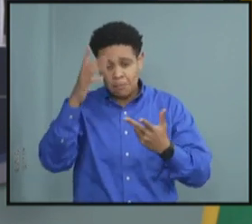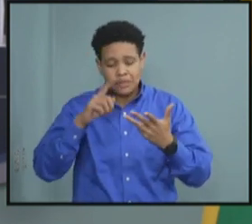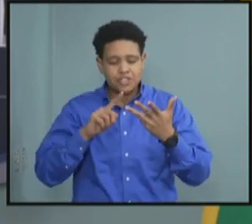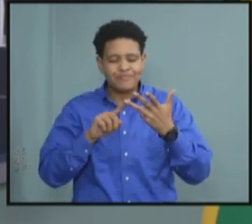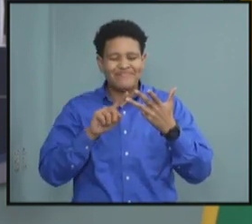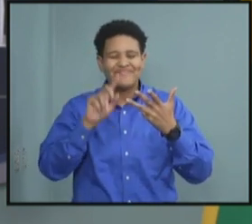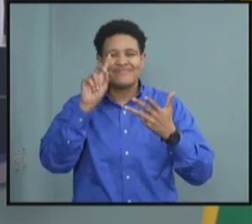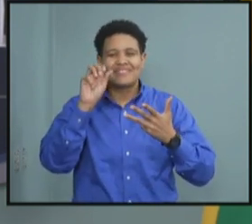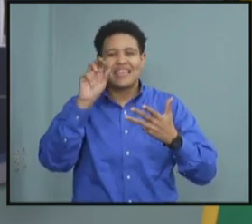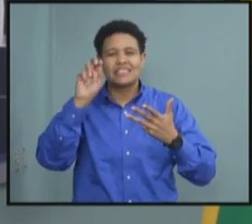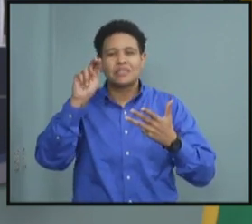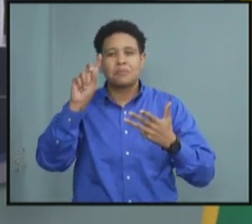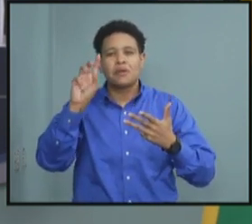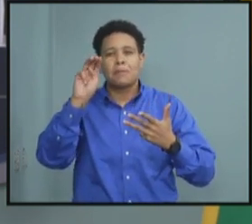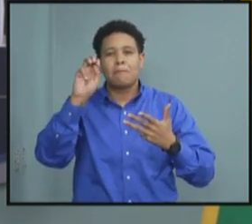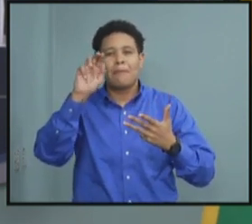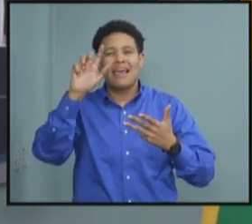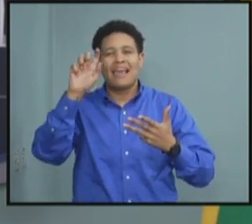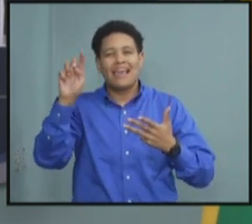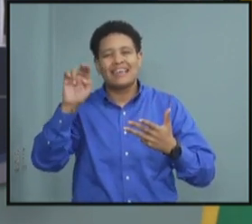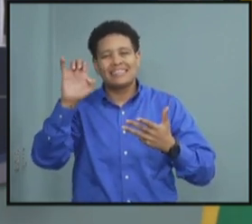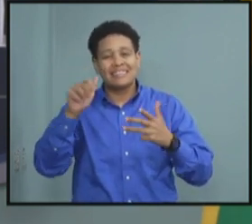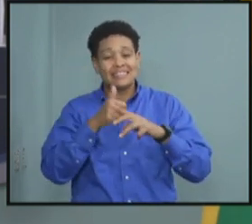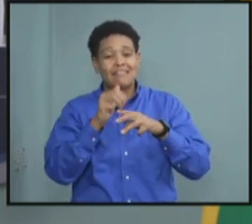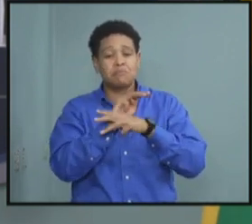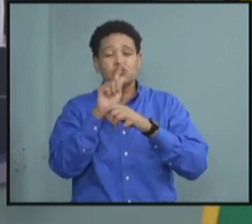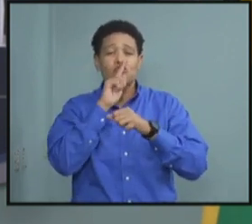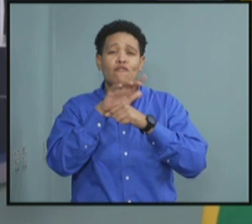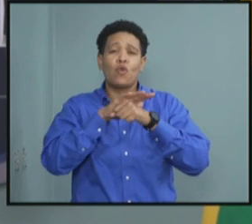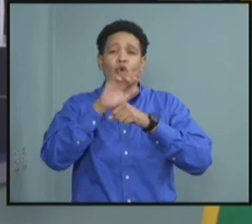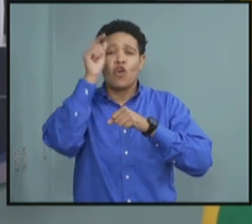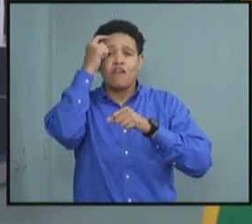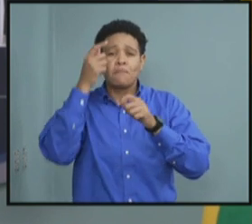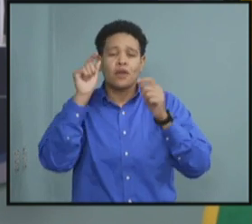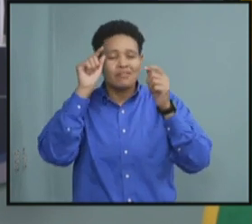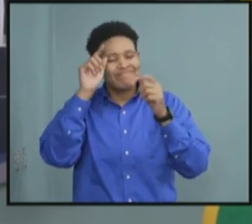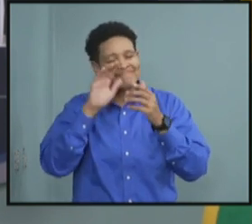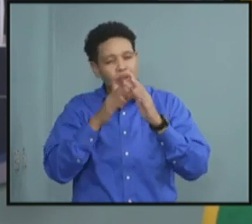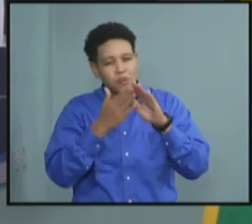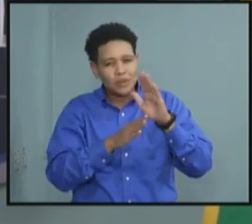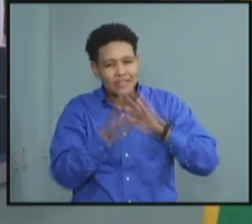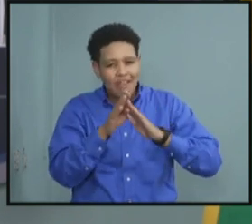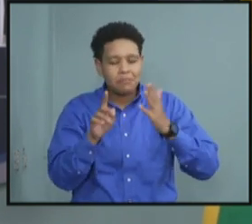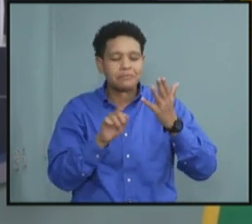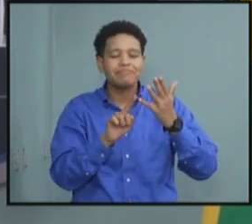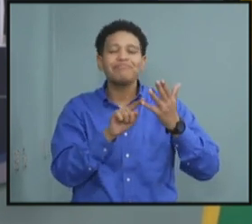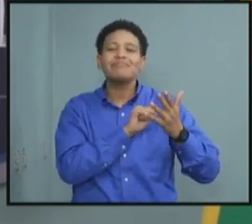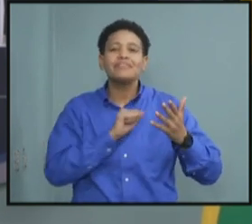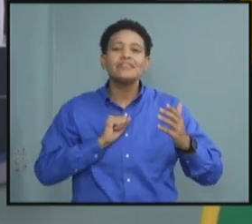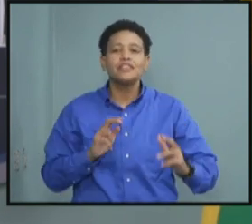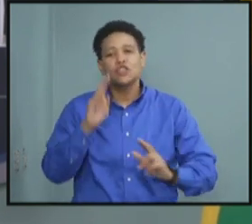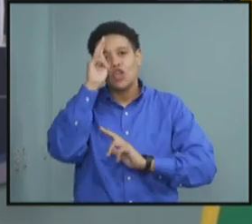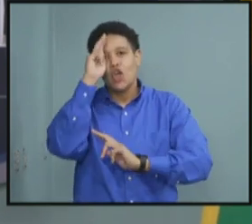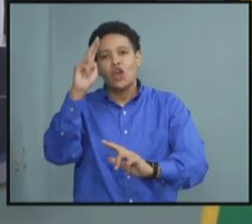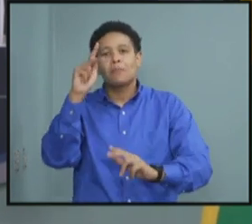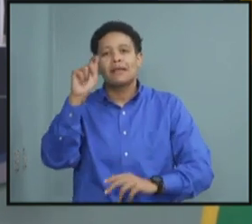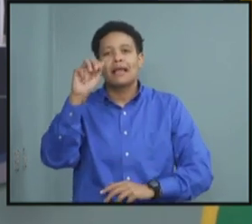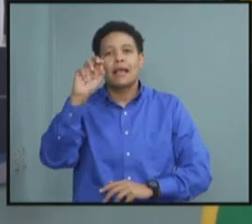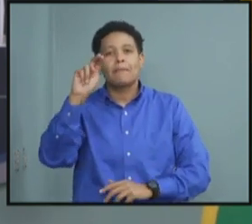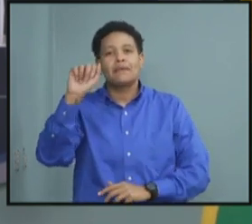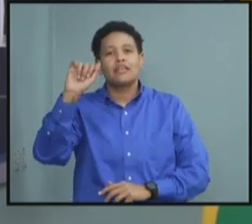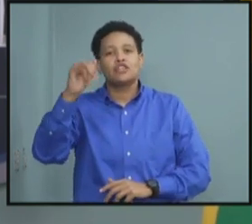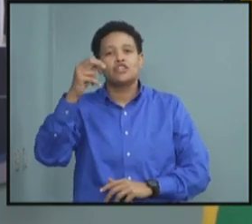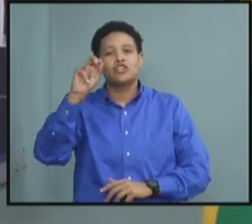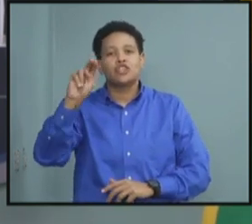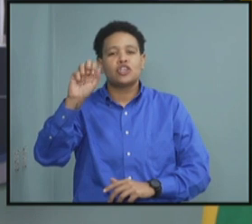Honourable Desmond McKenzie, the Minister of Local Government and Community Development, the Honourable Senator, the Honourable Kamina Johnson-Smith, the Minister of